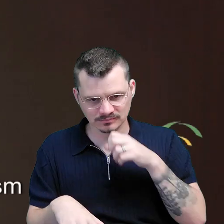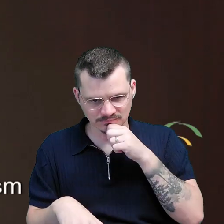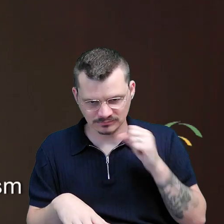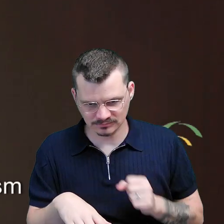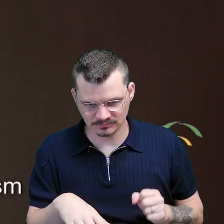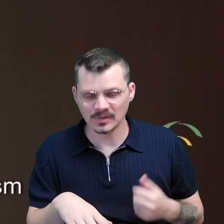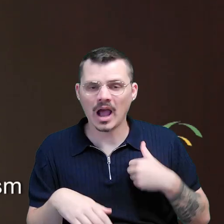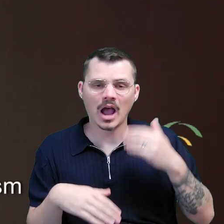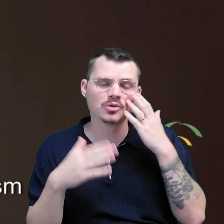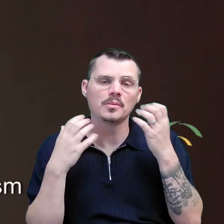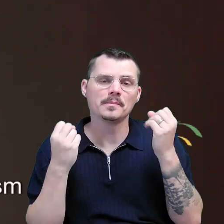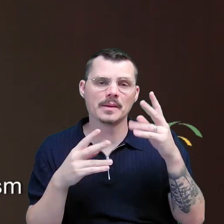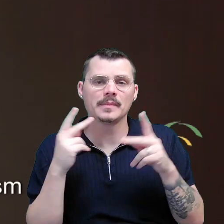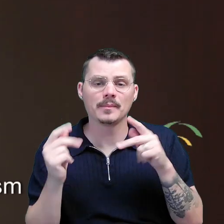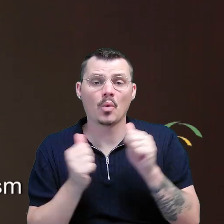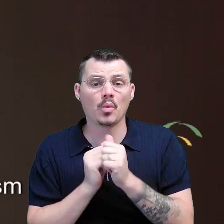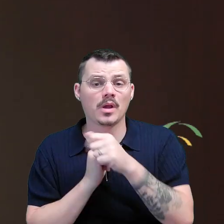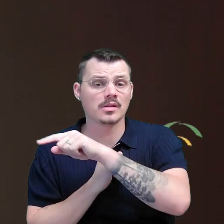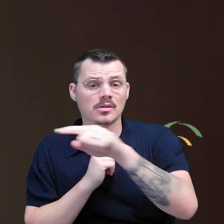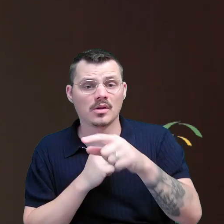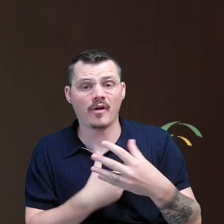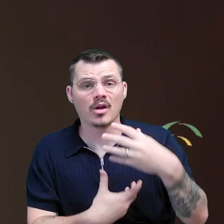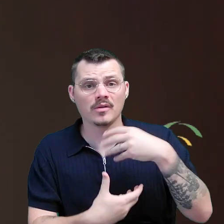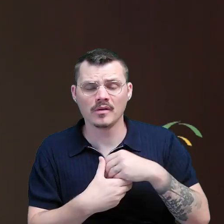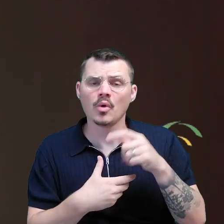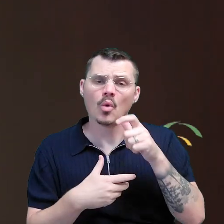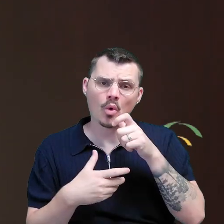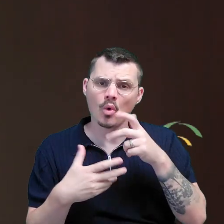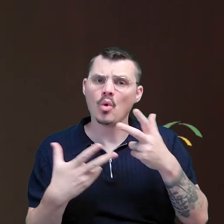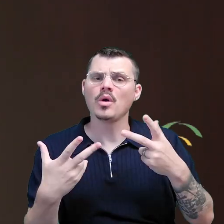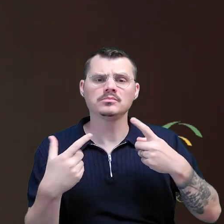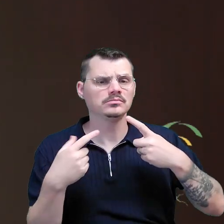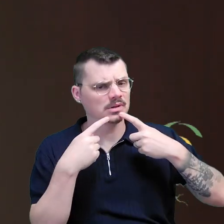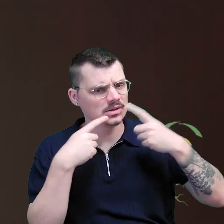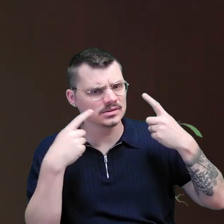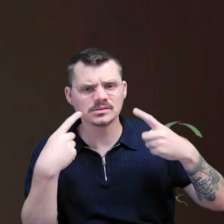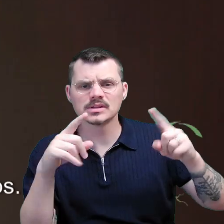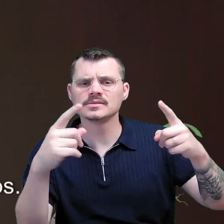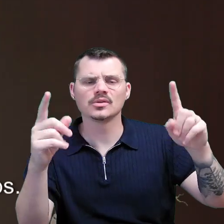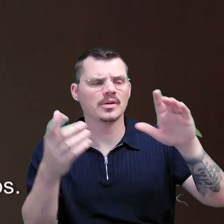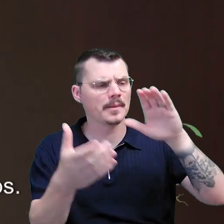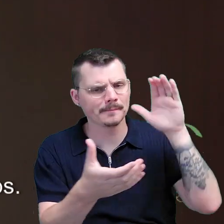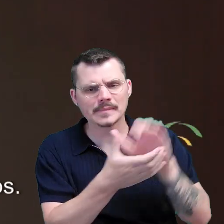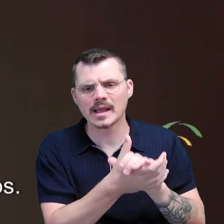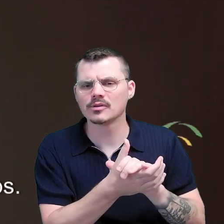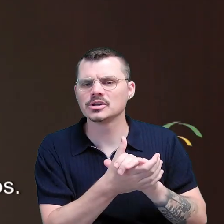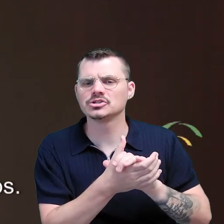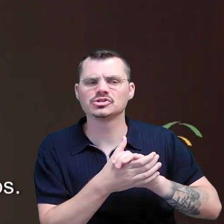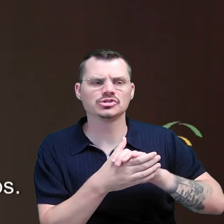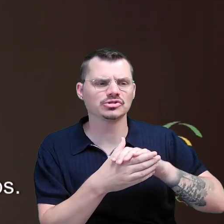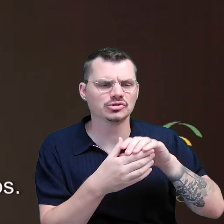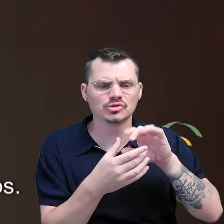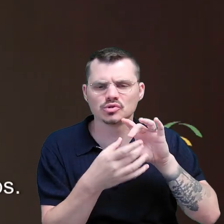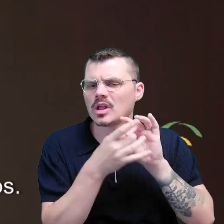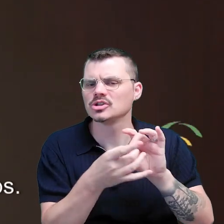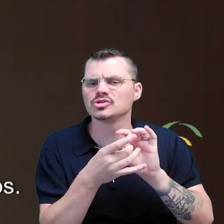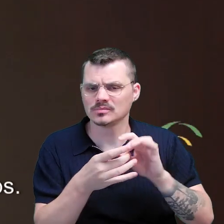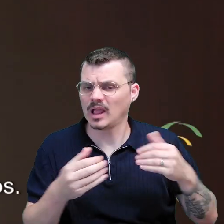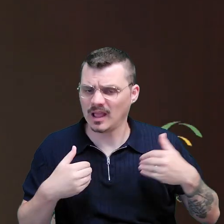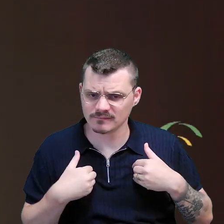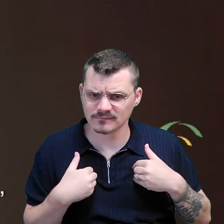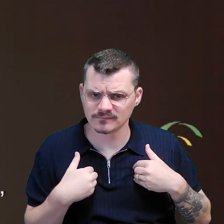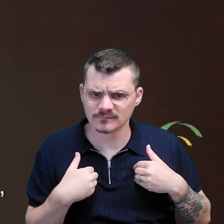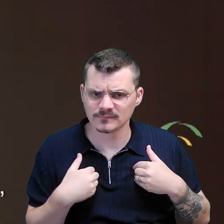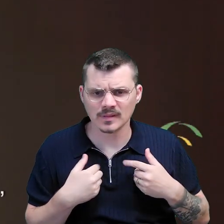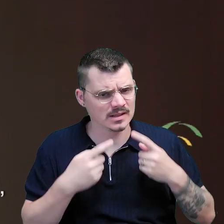I've known many, many people with autism who have very successful marriages and other intimate